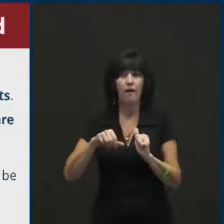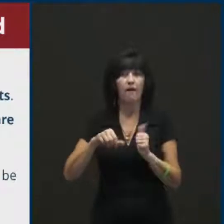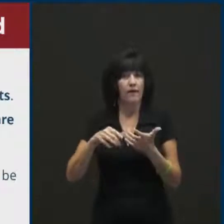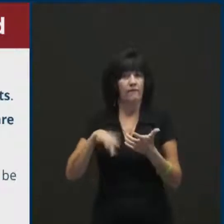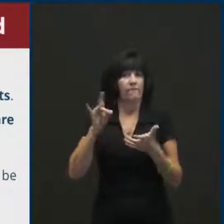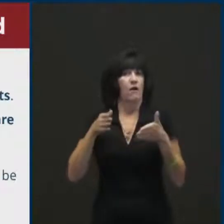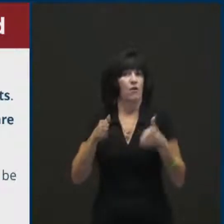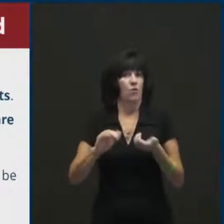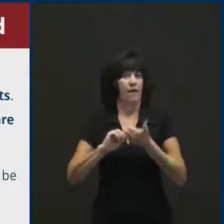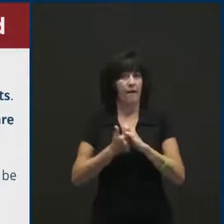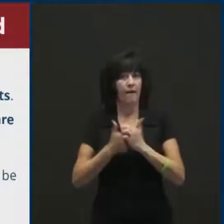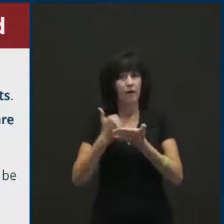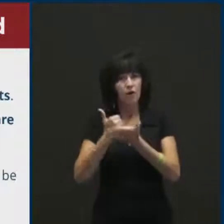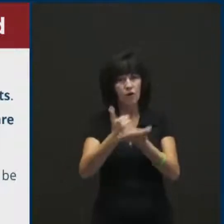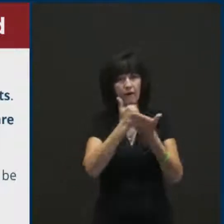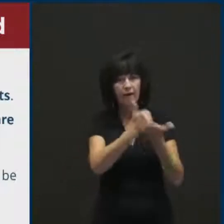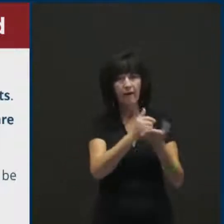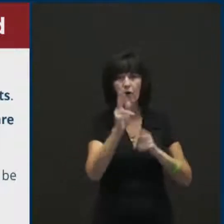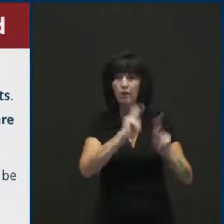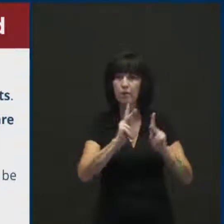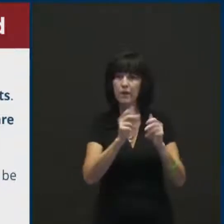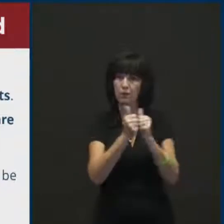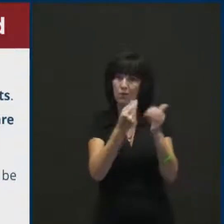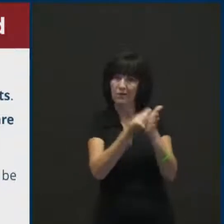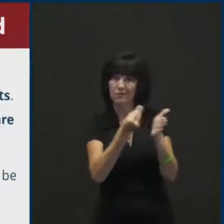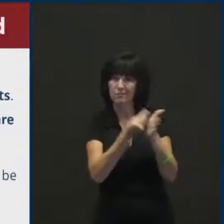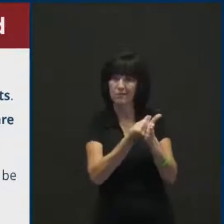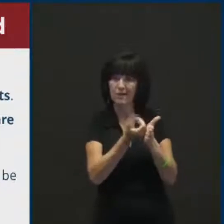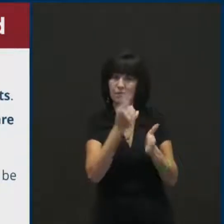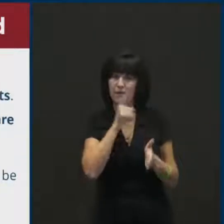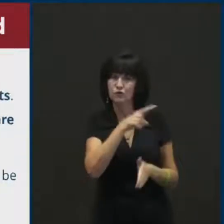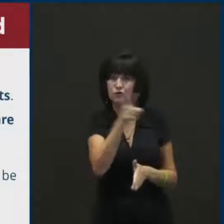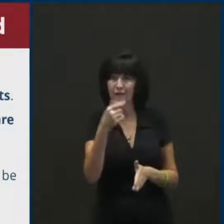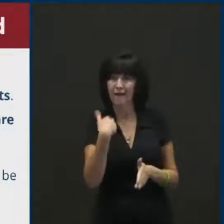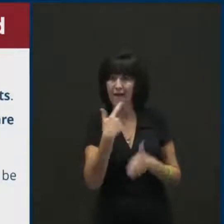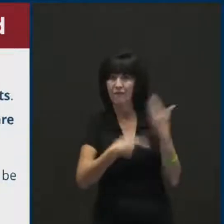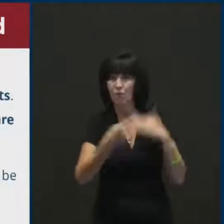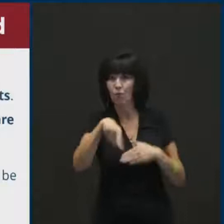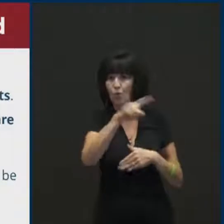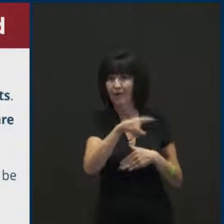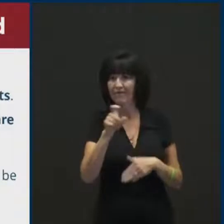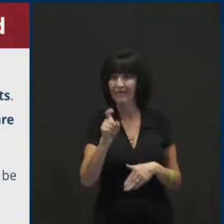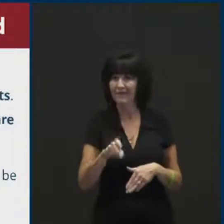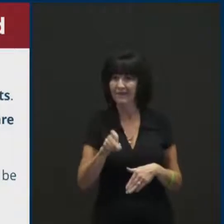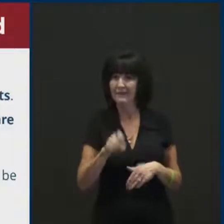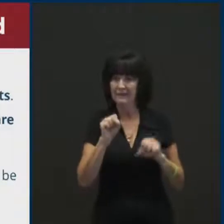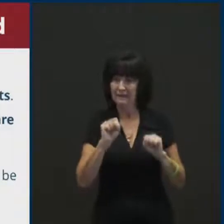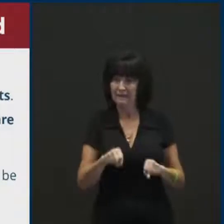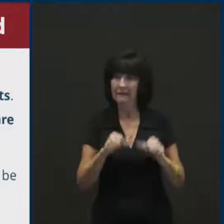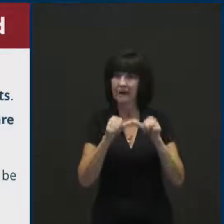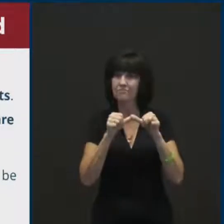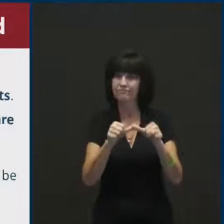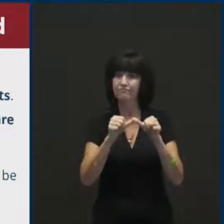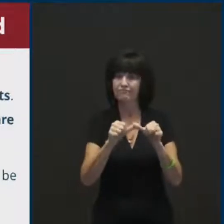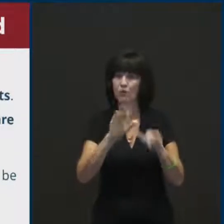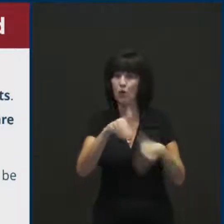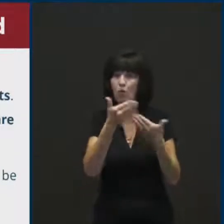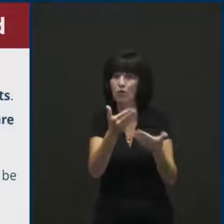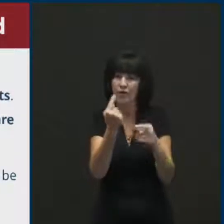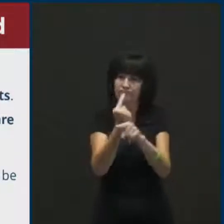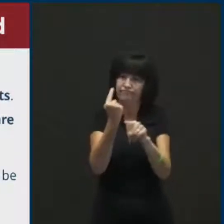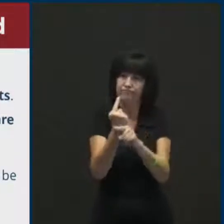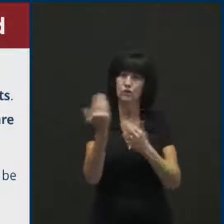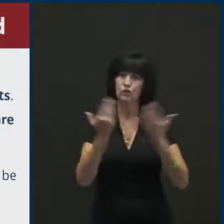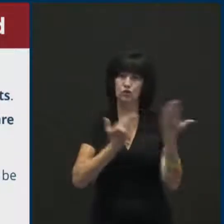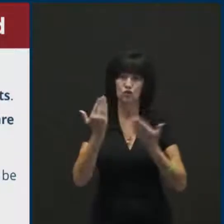and entities to really make sure that they have what they need to continue providing services during an extremely challenging time, not only for